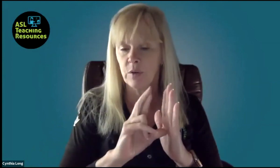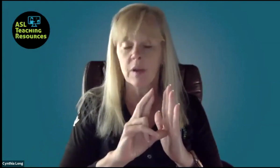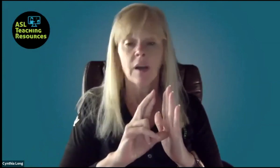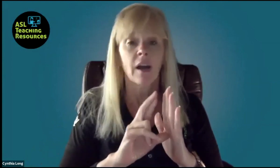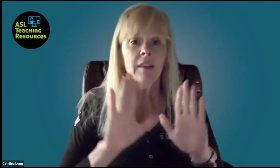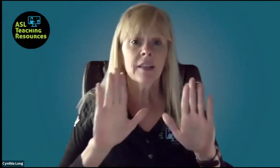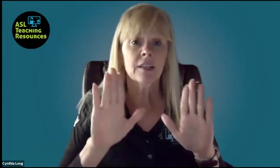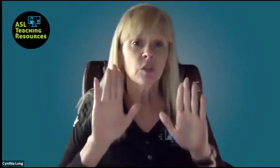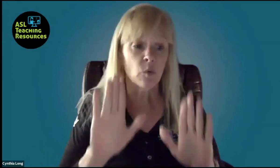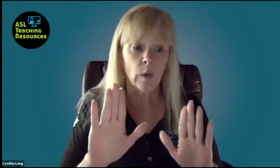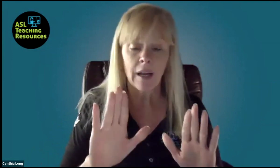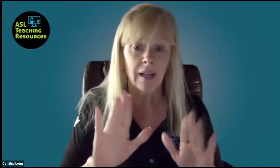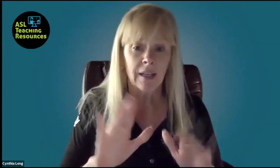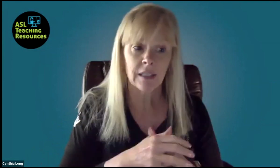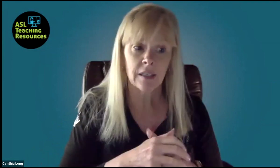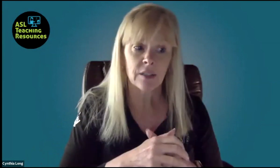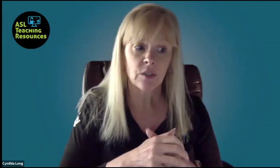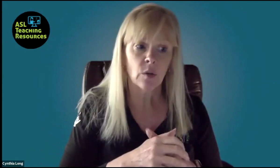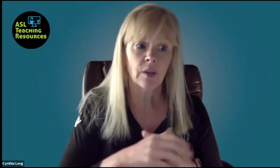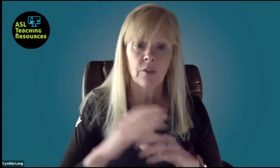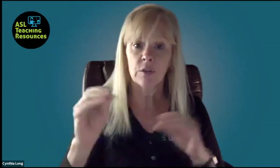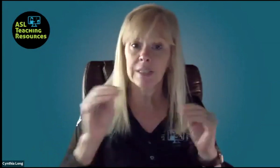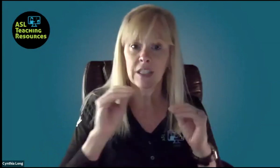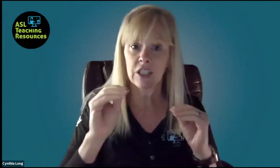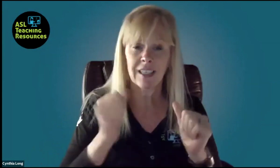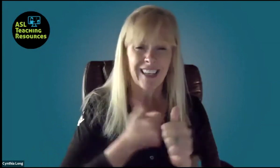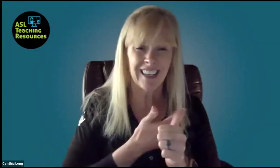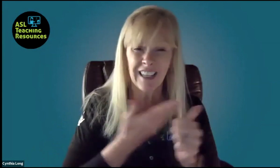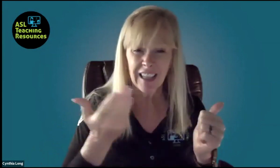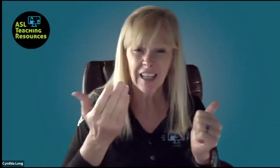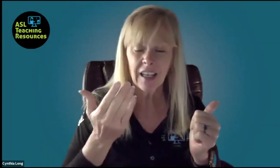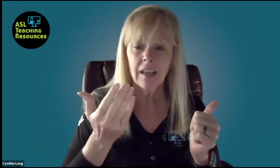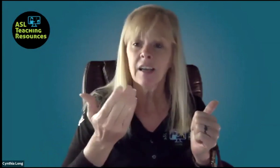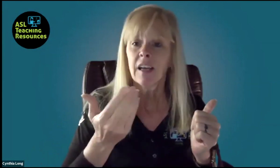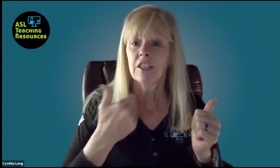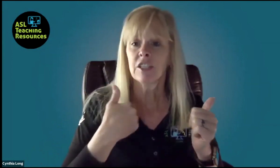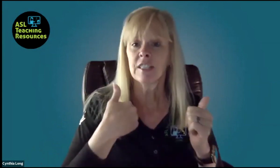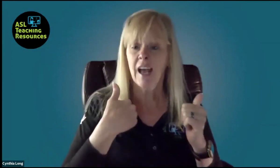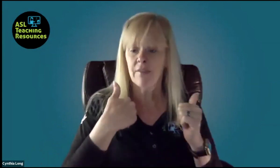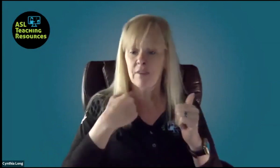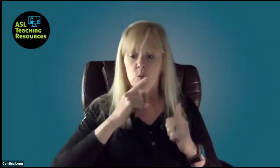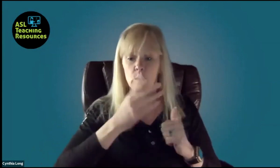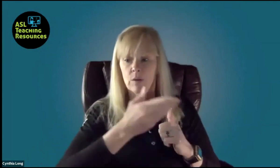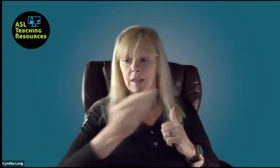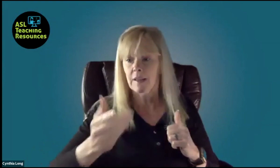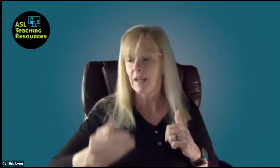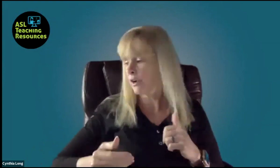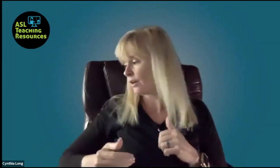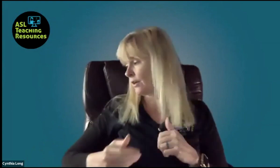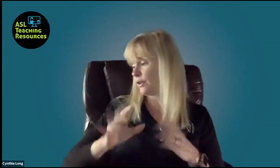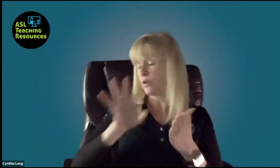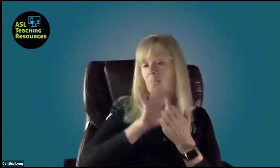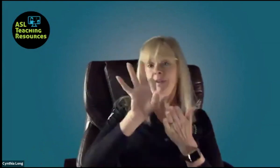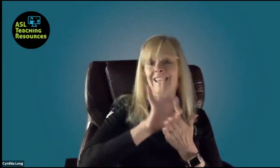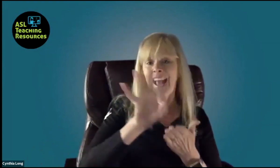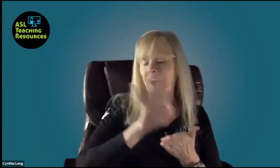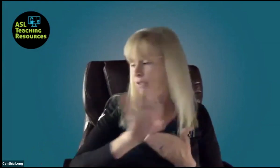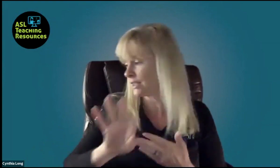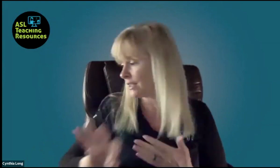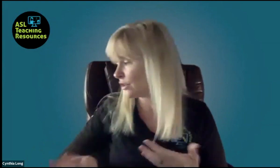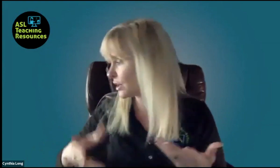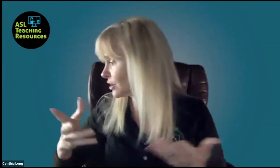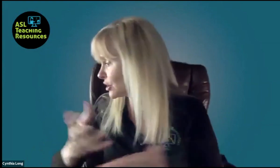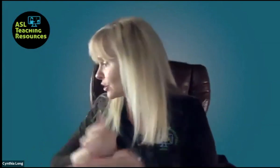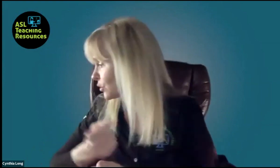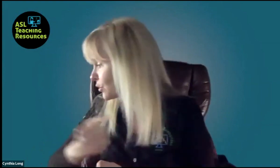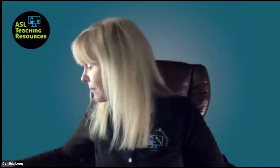review. I think that's a great idea. So if you're teaching anything, just having the real thing there, if they're even